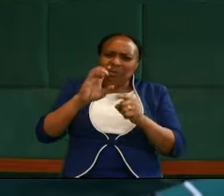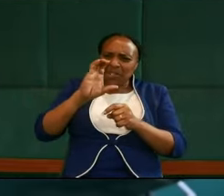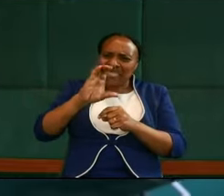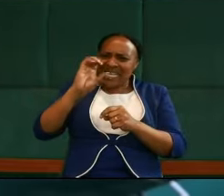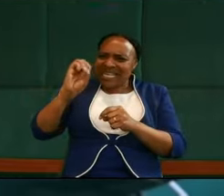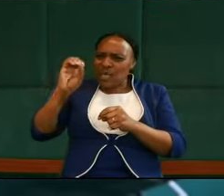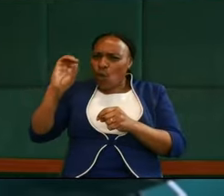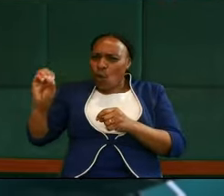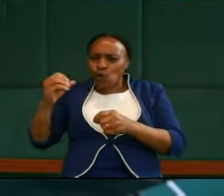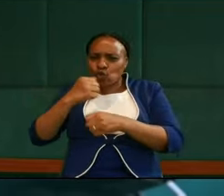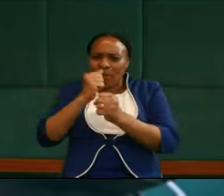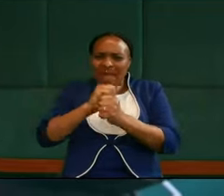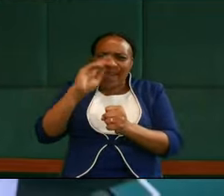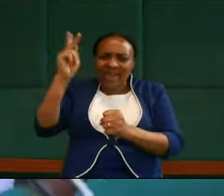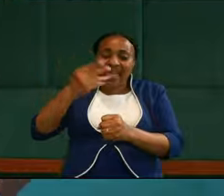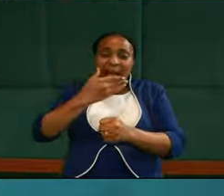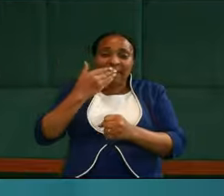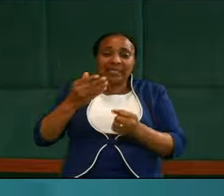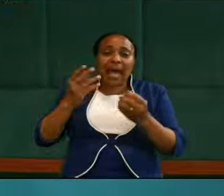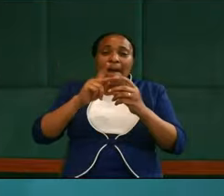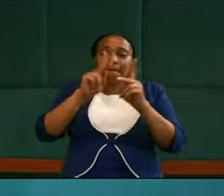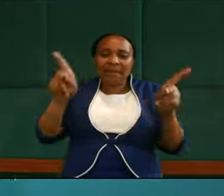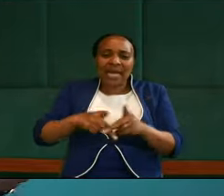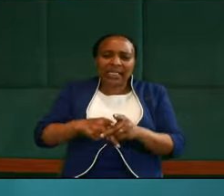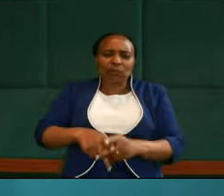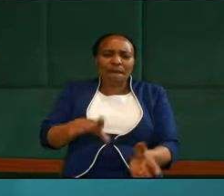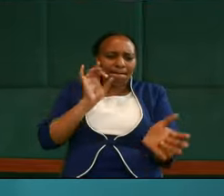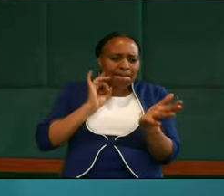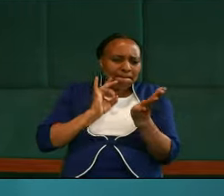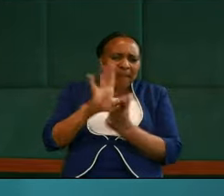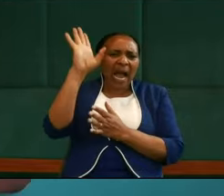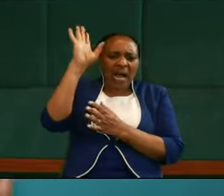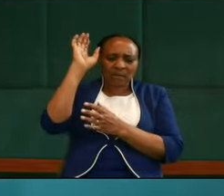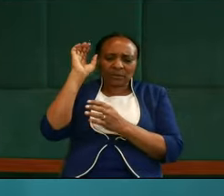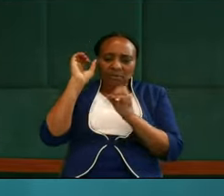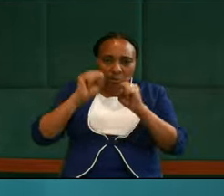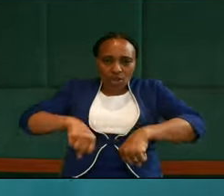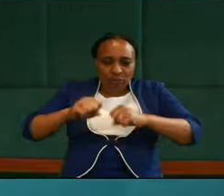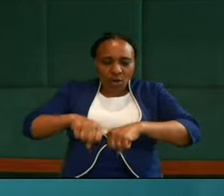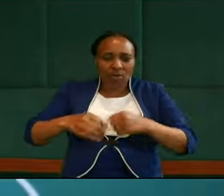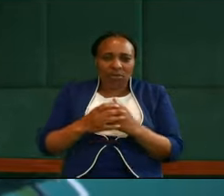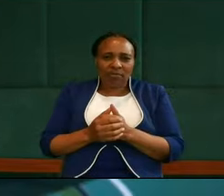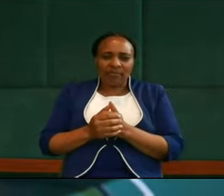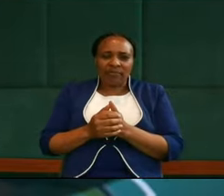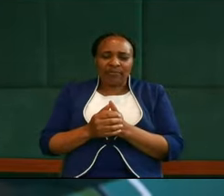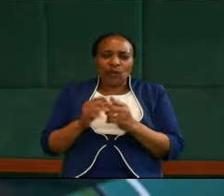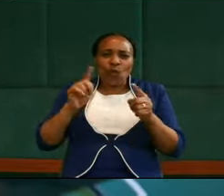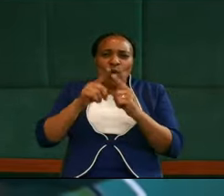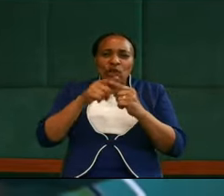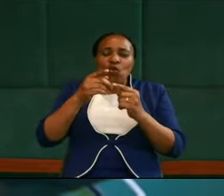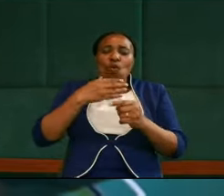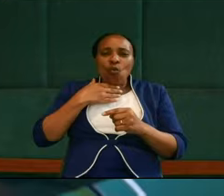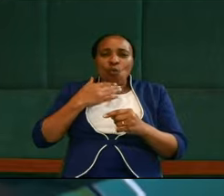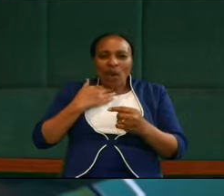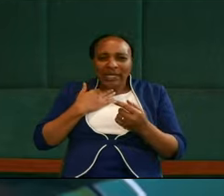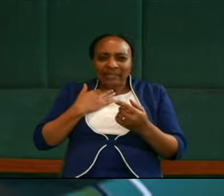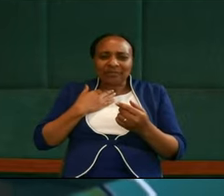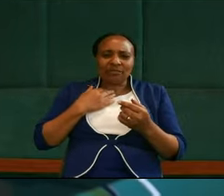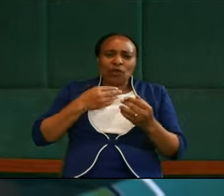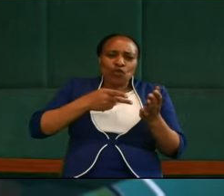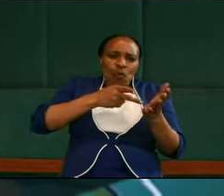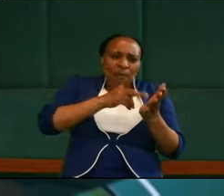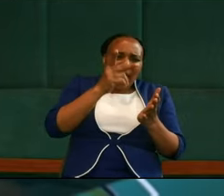make Kenya a better place, you will look abnormal like Naboth. When you are asked to take a cut